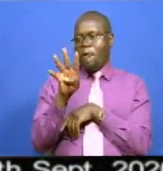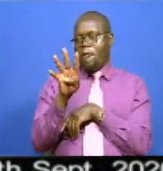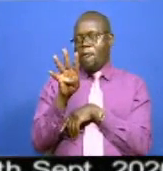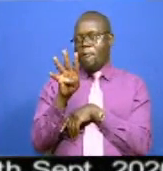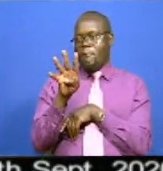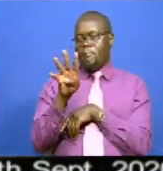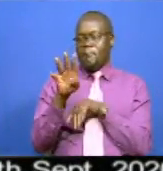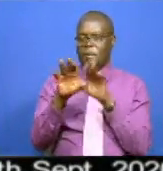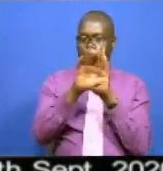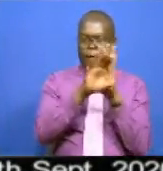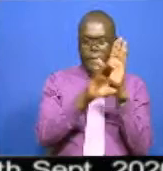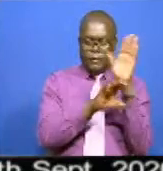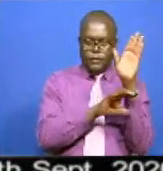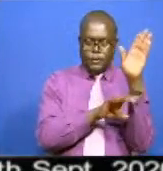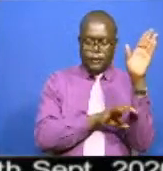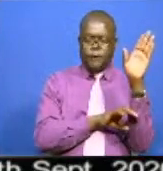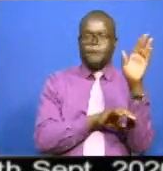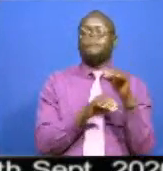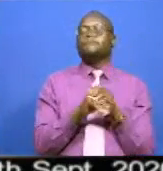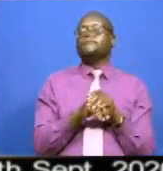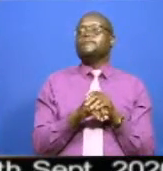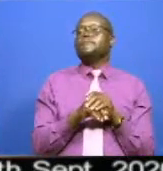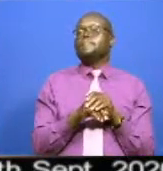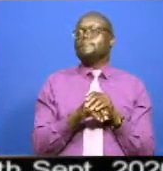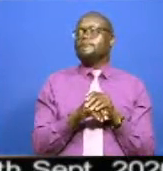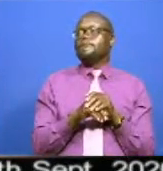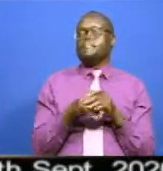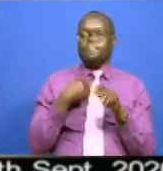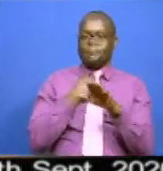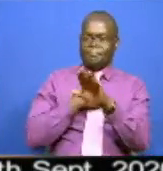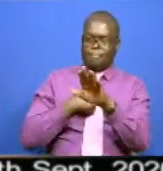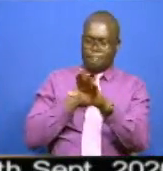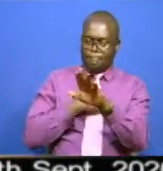of the Constitution on allocation, no, sorry,